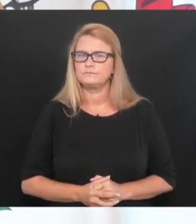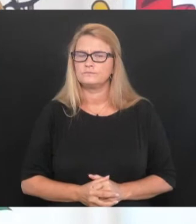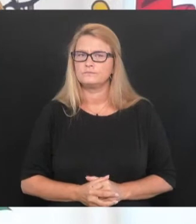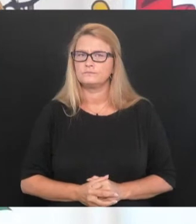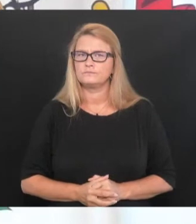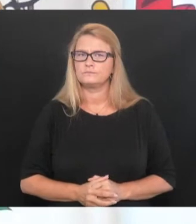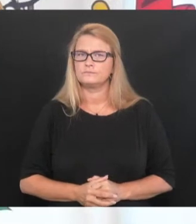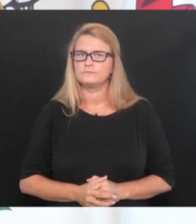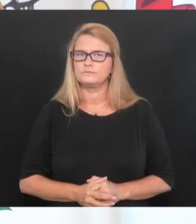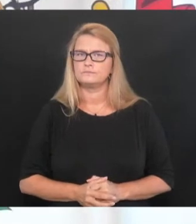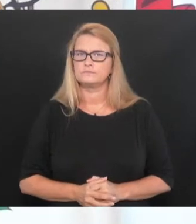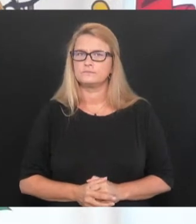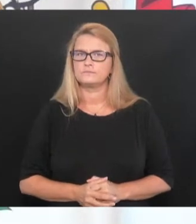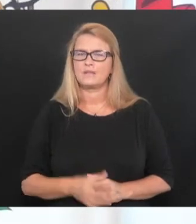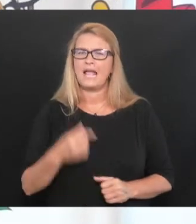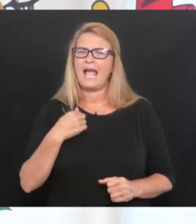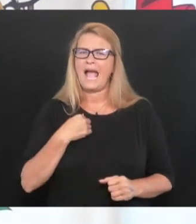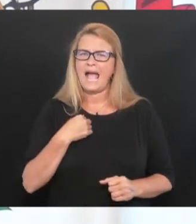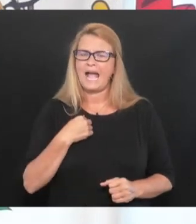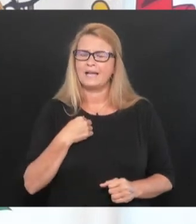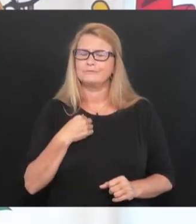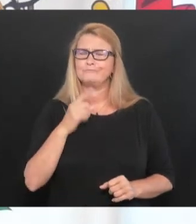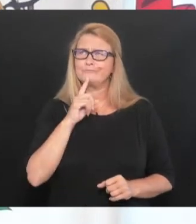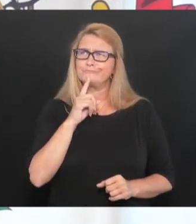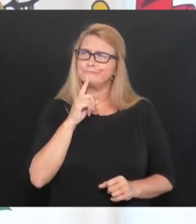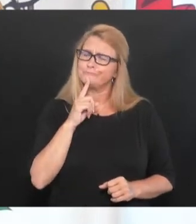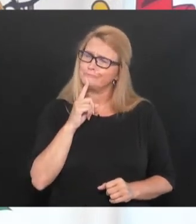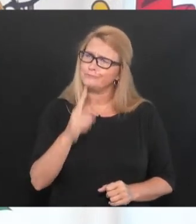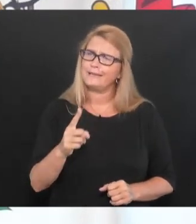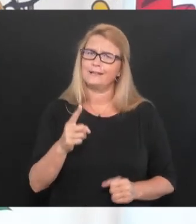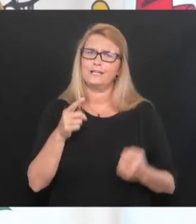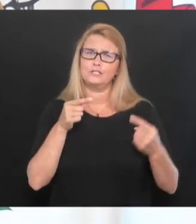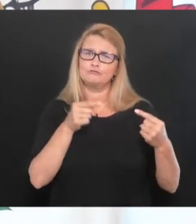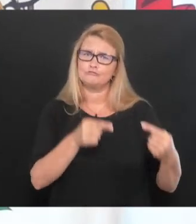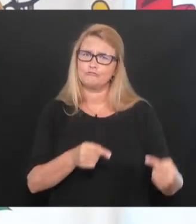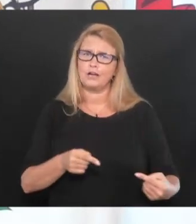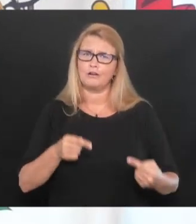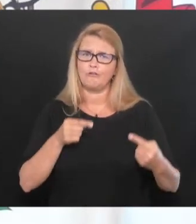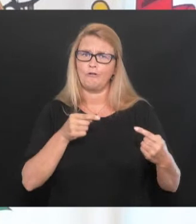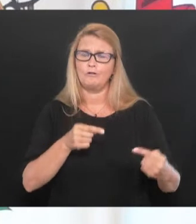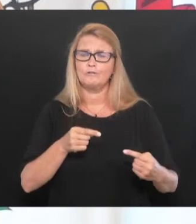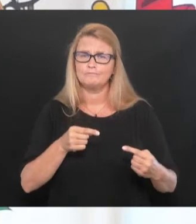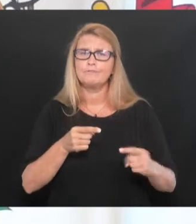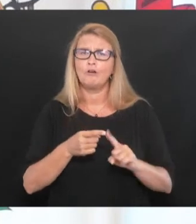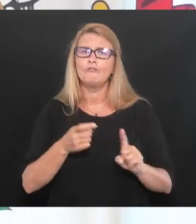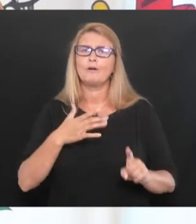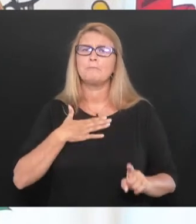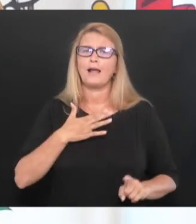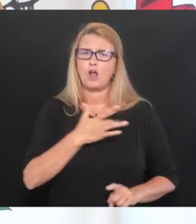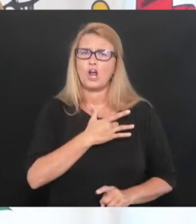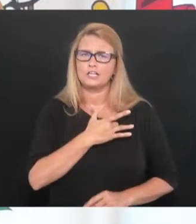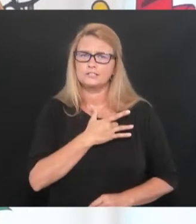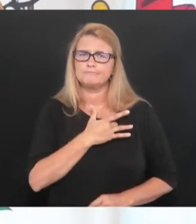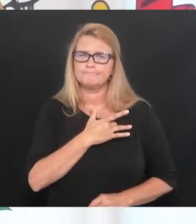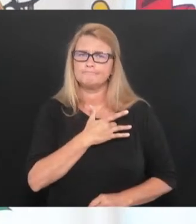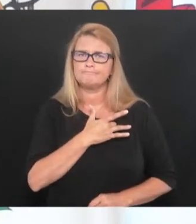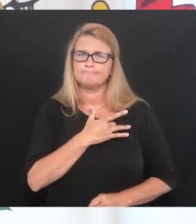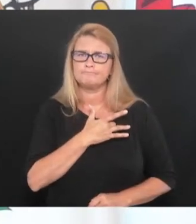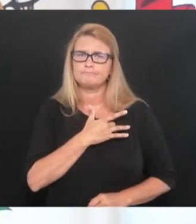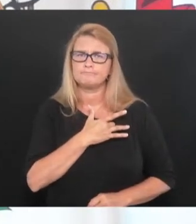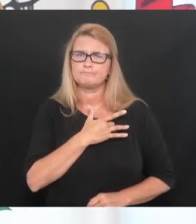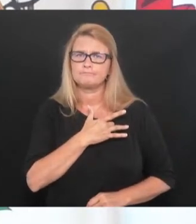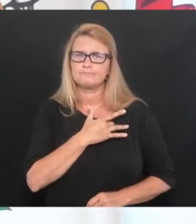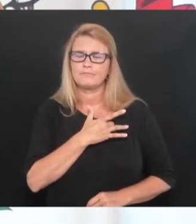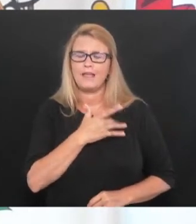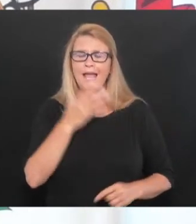I truly, really struggle with this, and this is from my heart, and I really, really struggle with it. I don't know